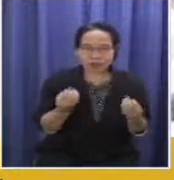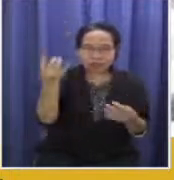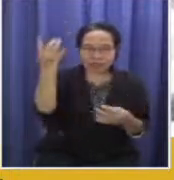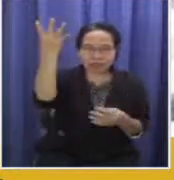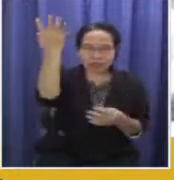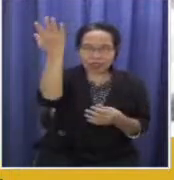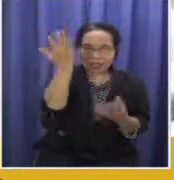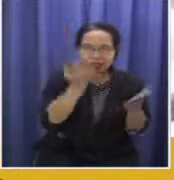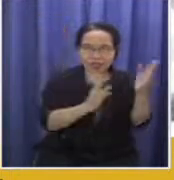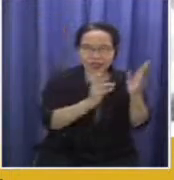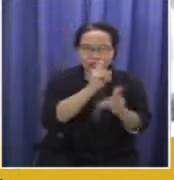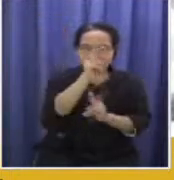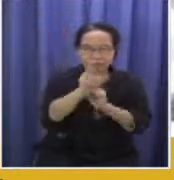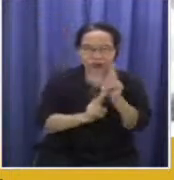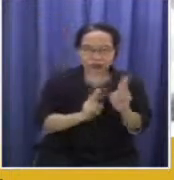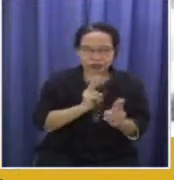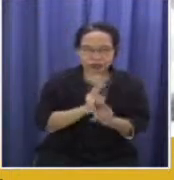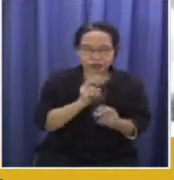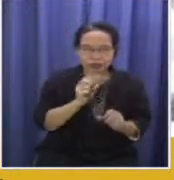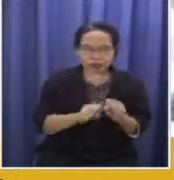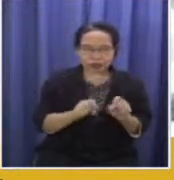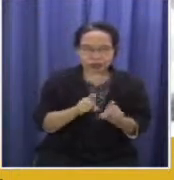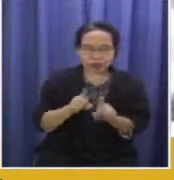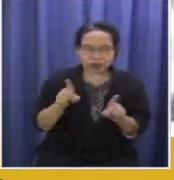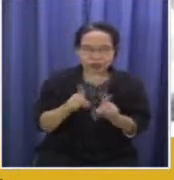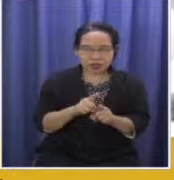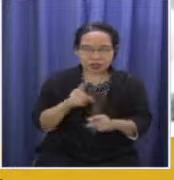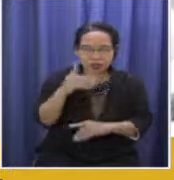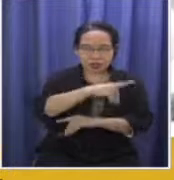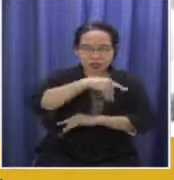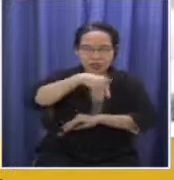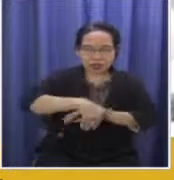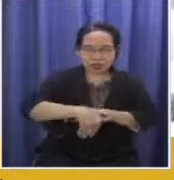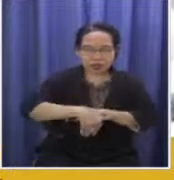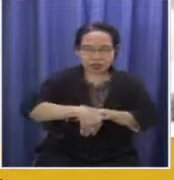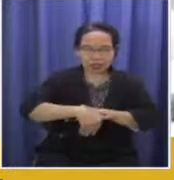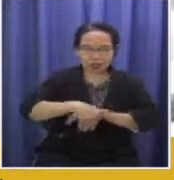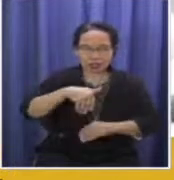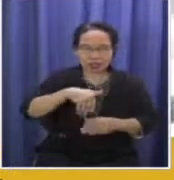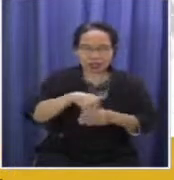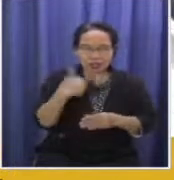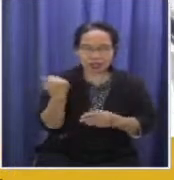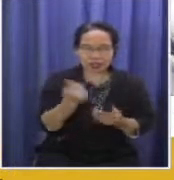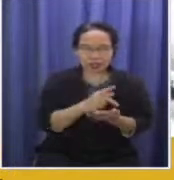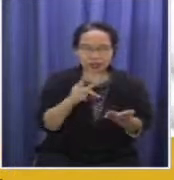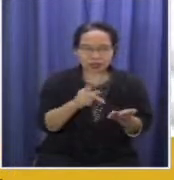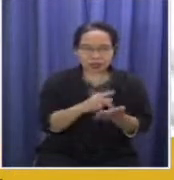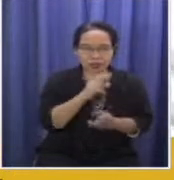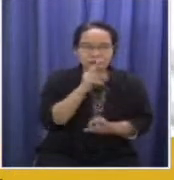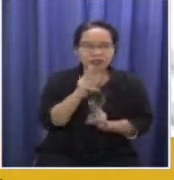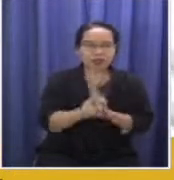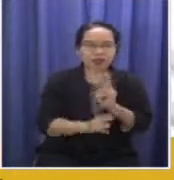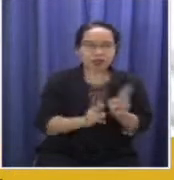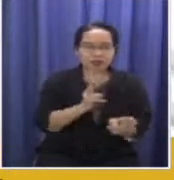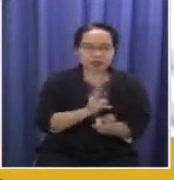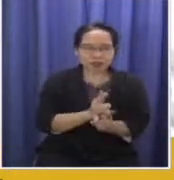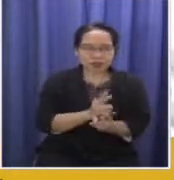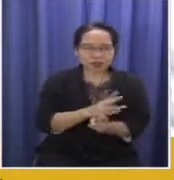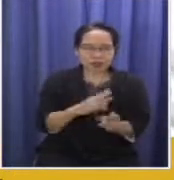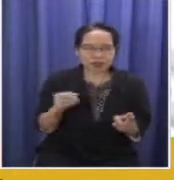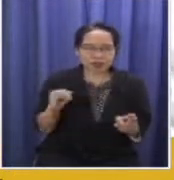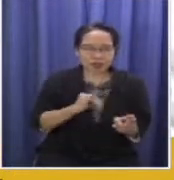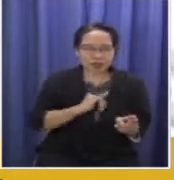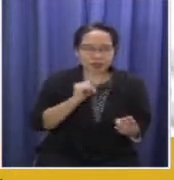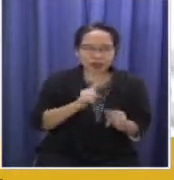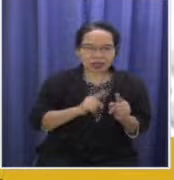lights there. That's why there is also day and night in other parts of the universe. And I